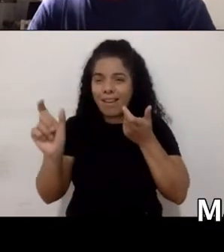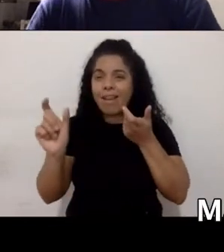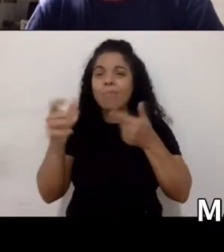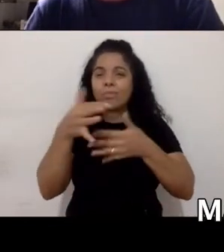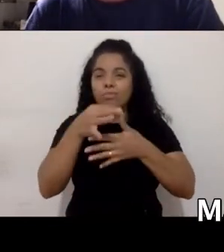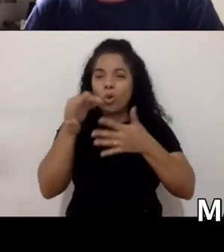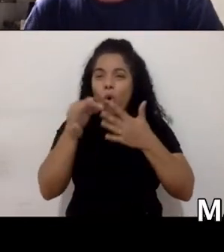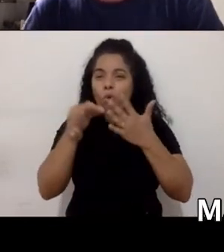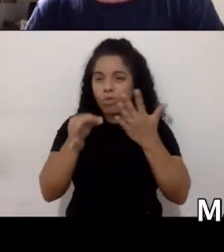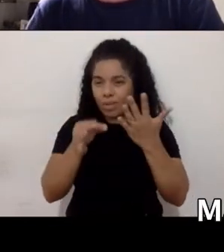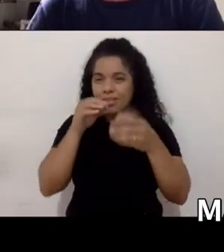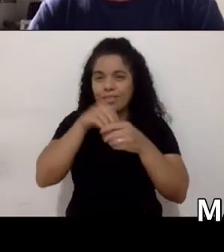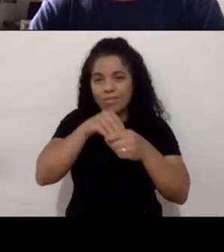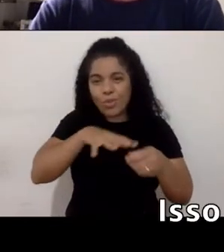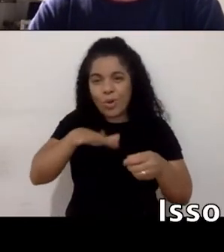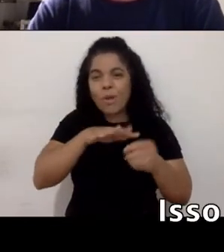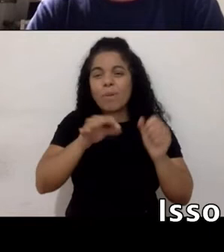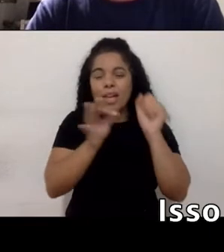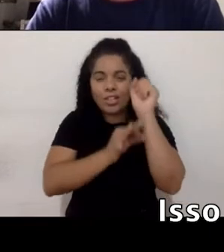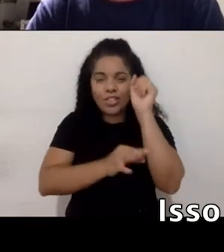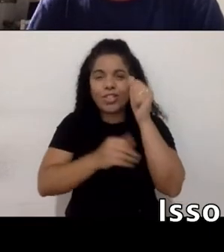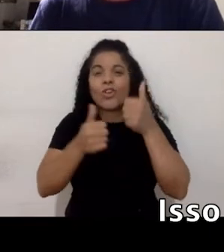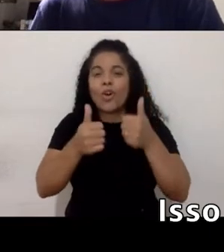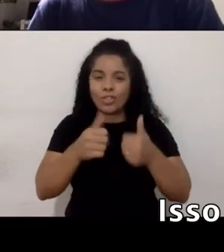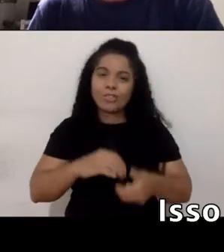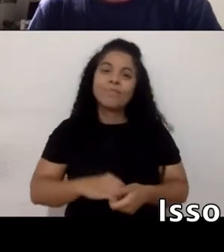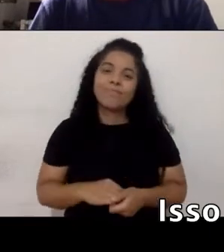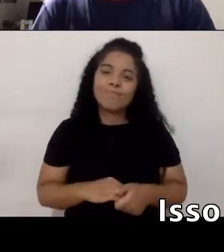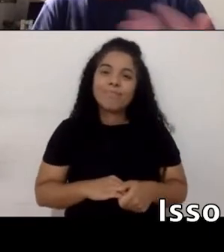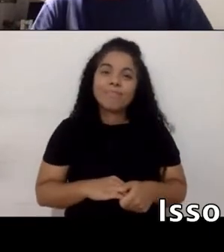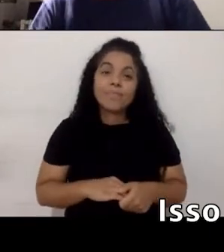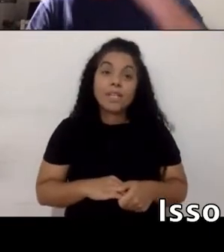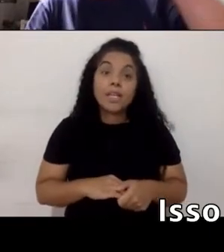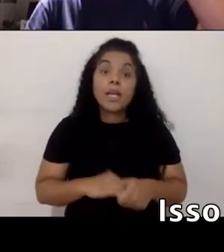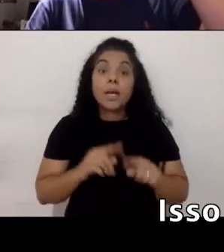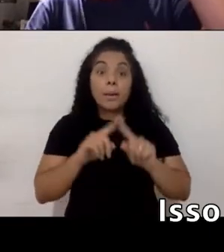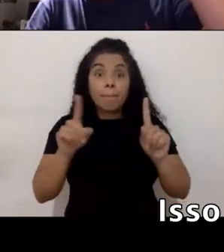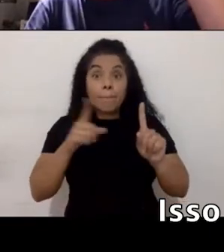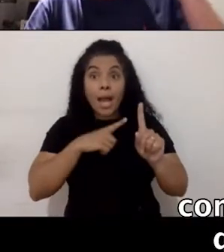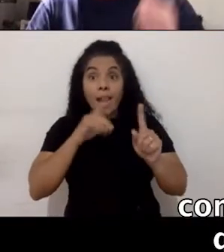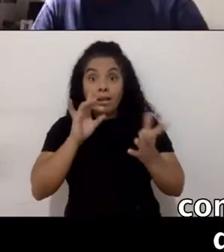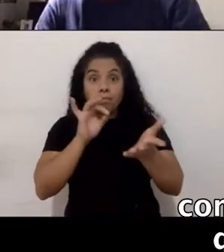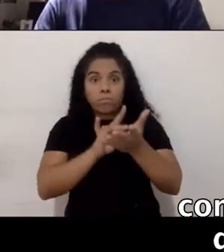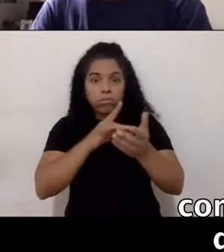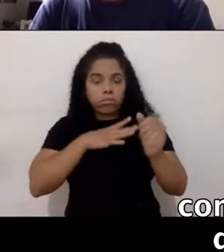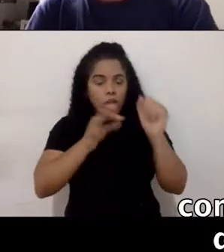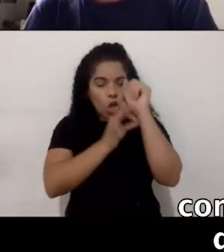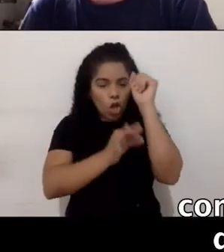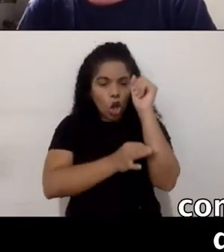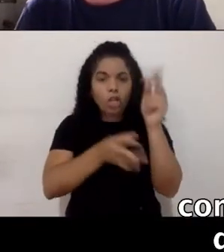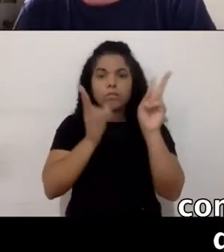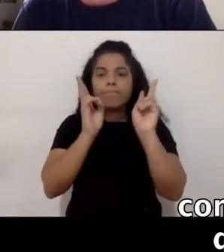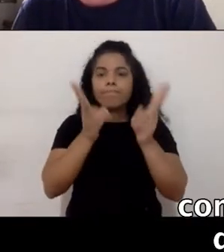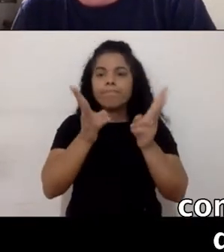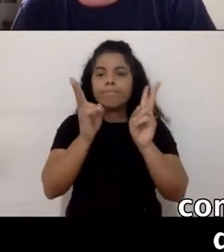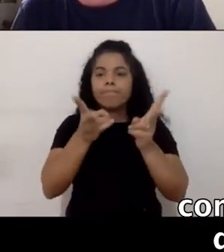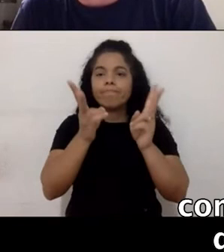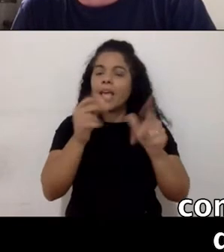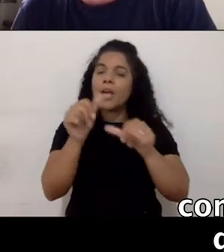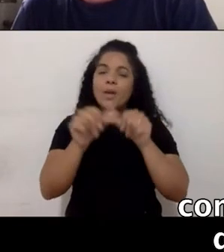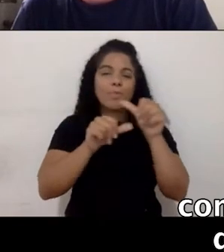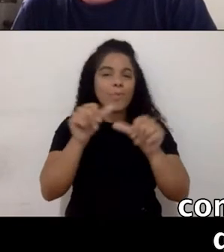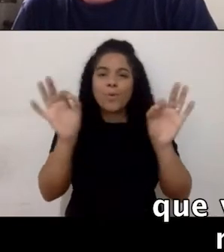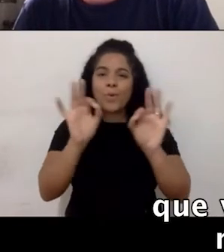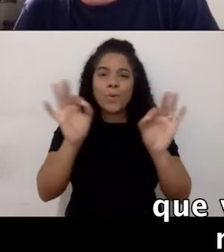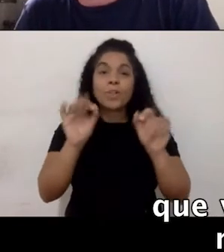but the code itself doesn't change. And obviously this implies then use pipelines, the same as you do for application code. Whatever